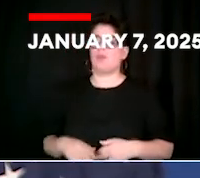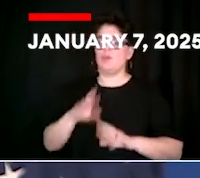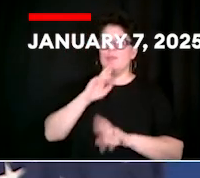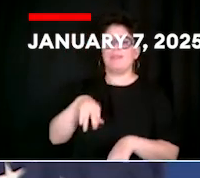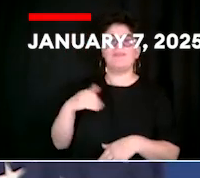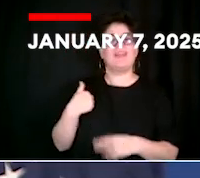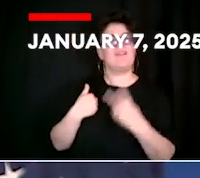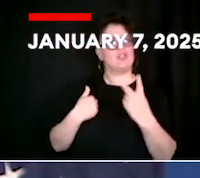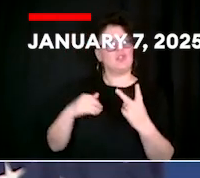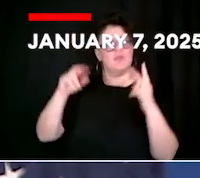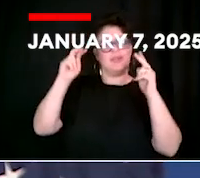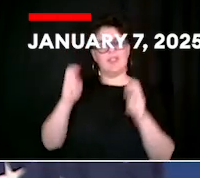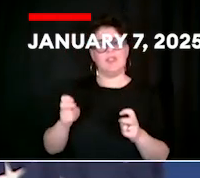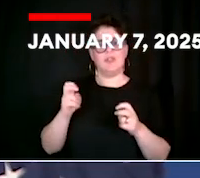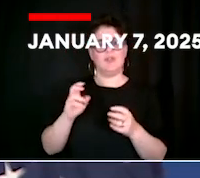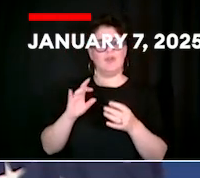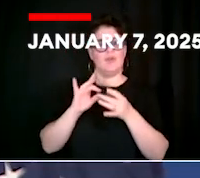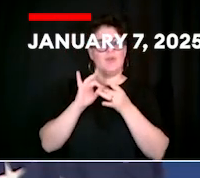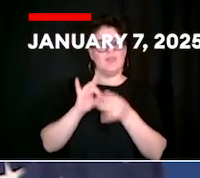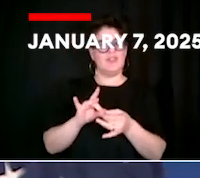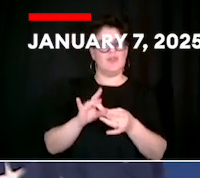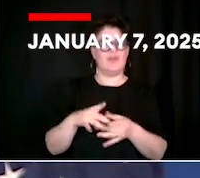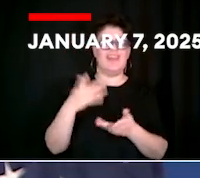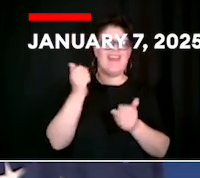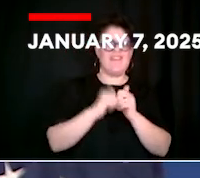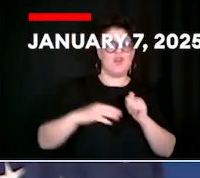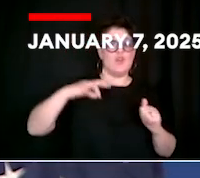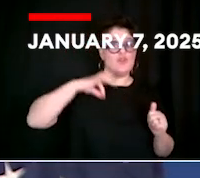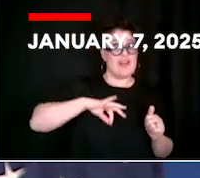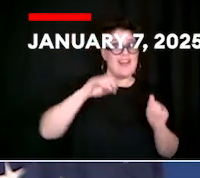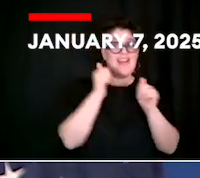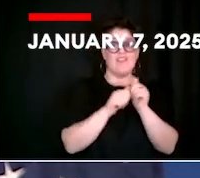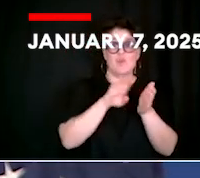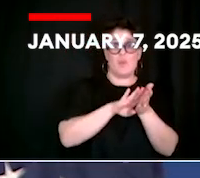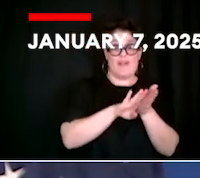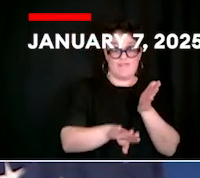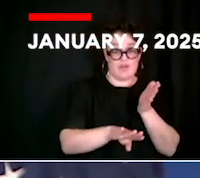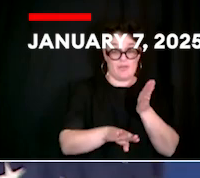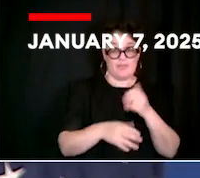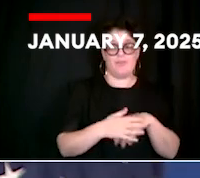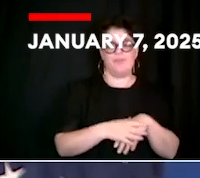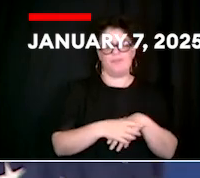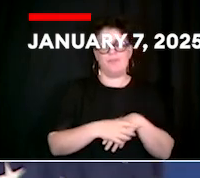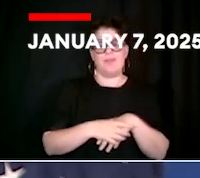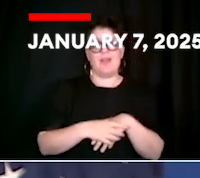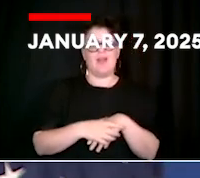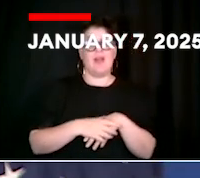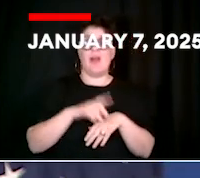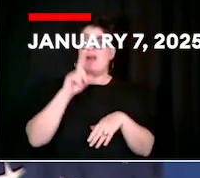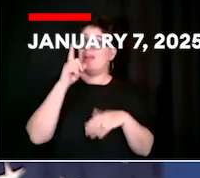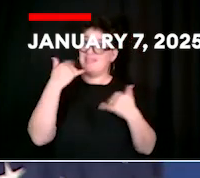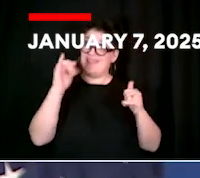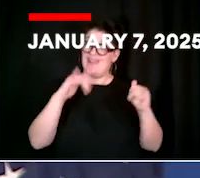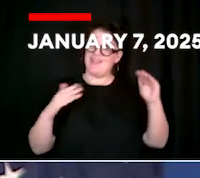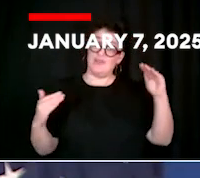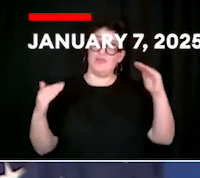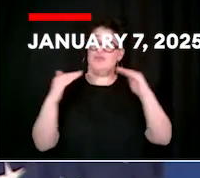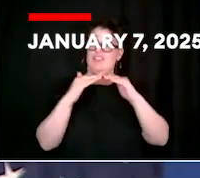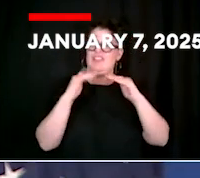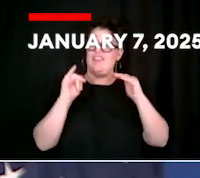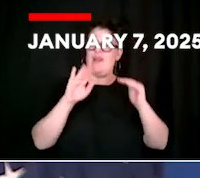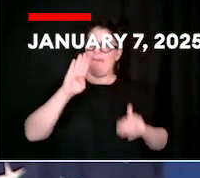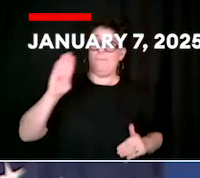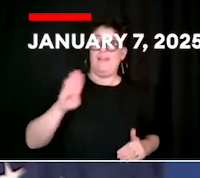the every credit, every waiver. They have to reach that $1 billion number by law. That's number